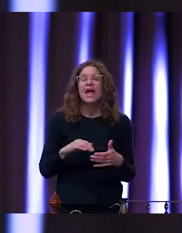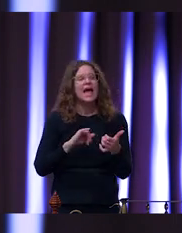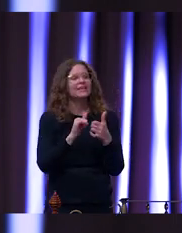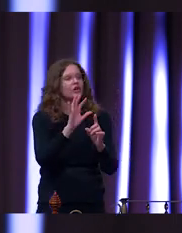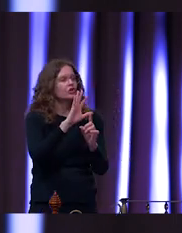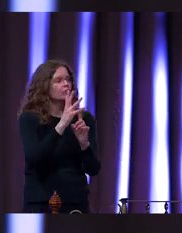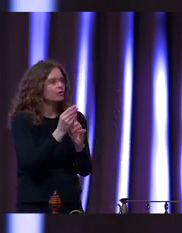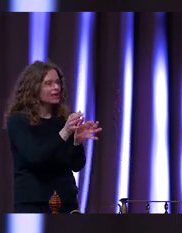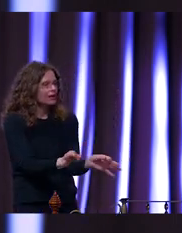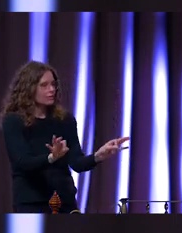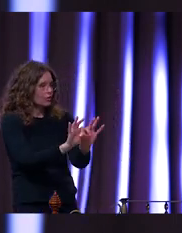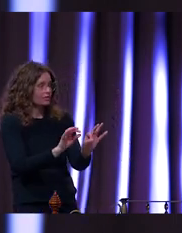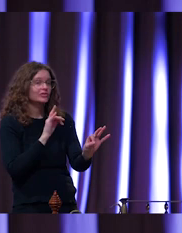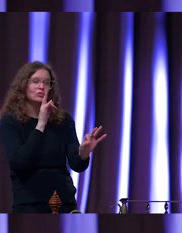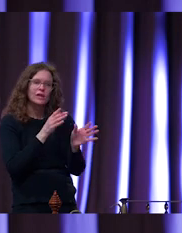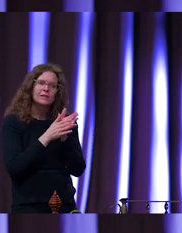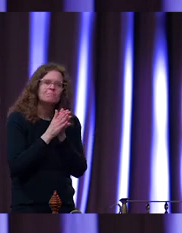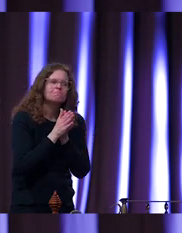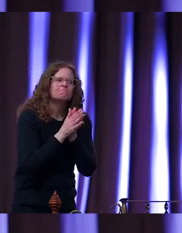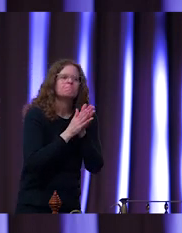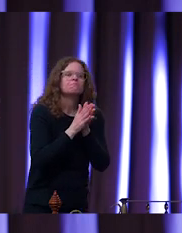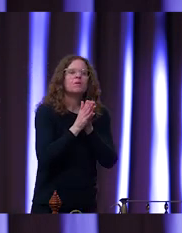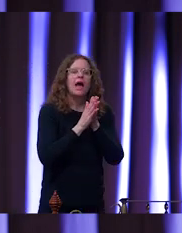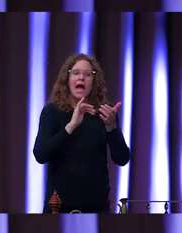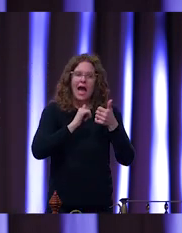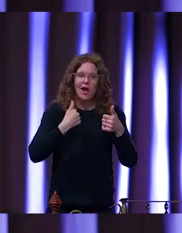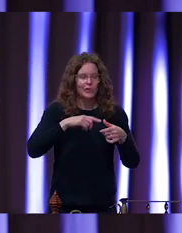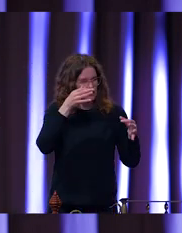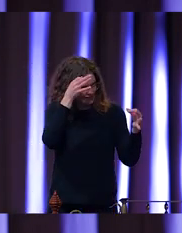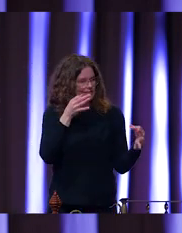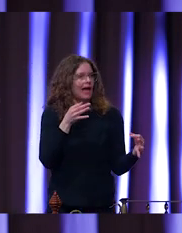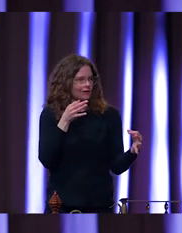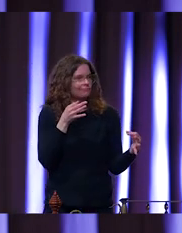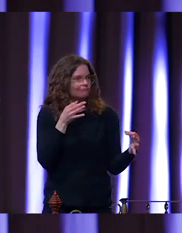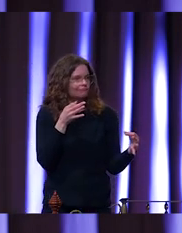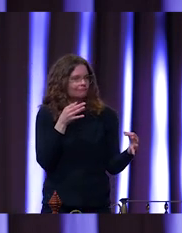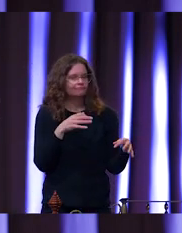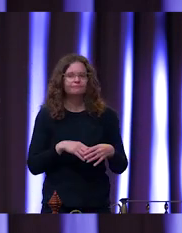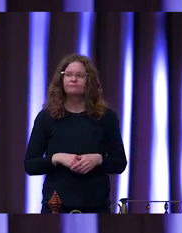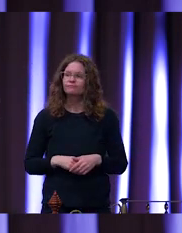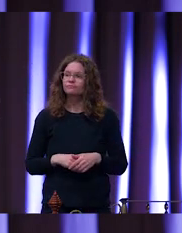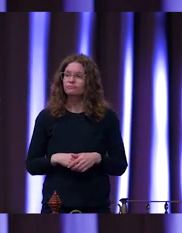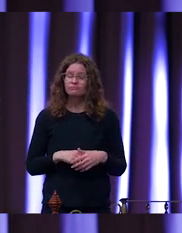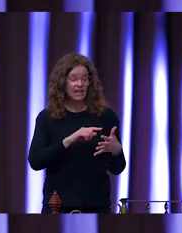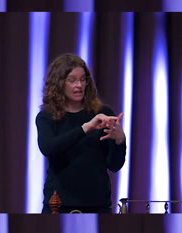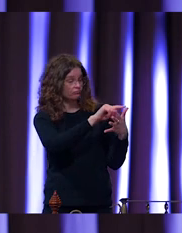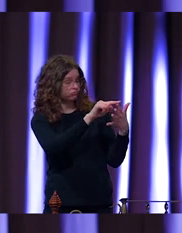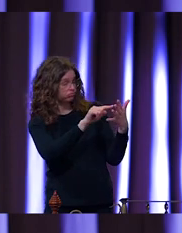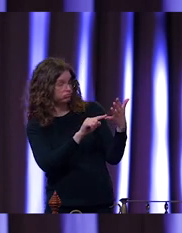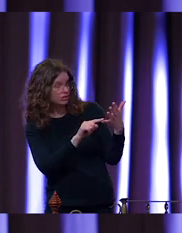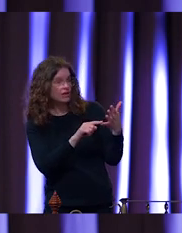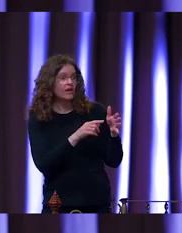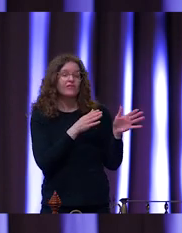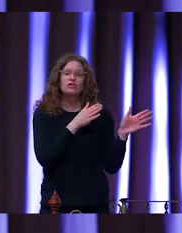driving factor in what will ultimately be the decisions in Thrive. And all of those are strategic